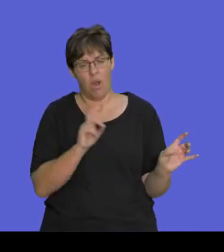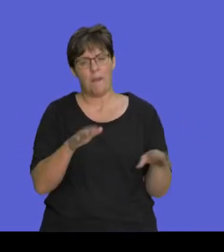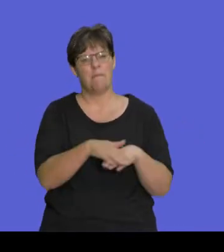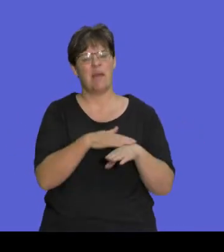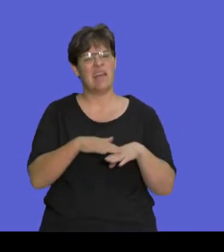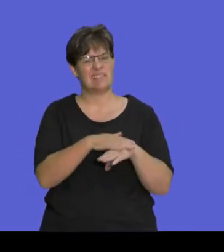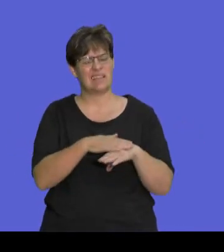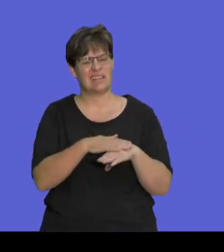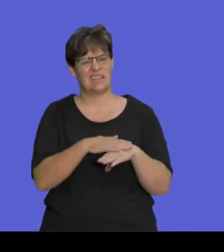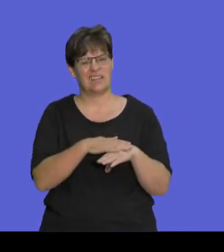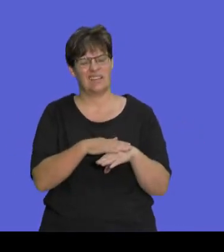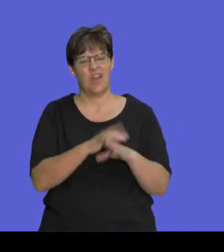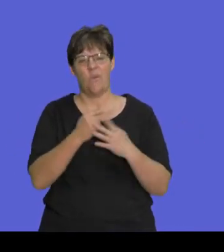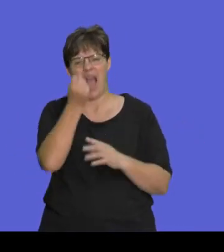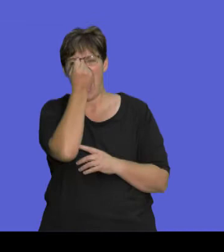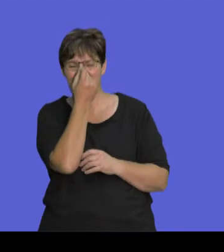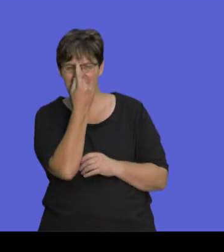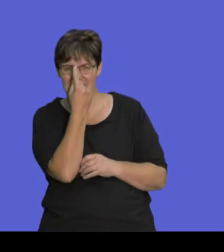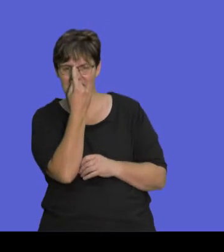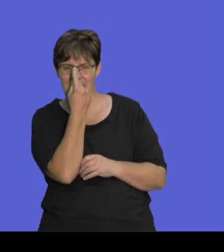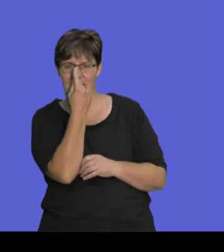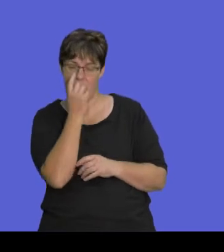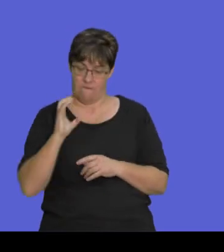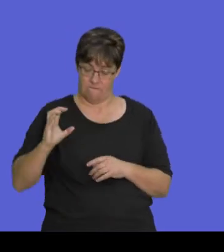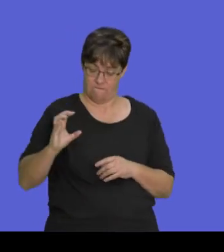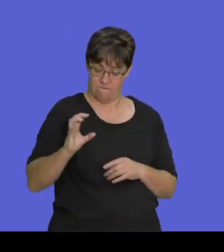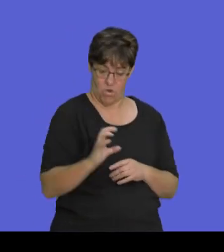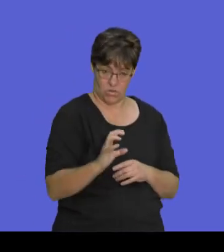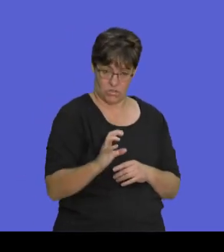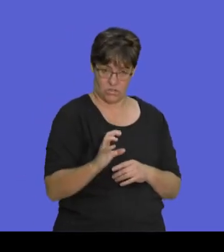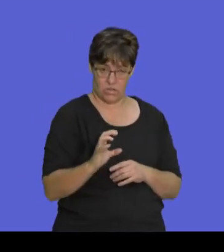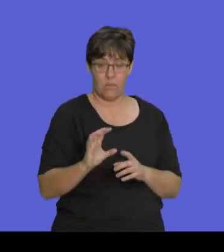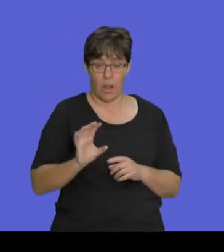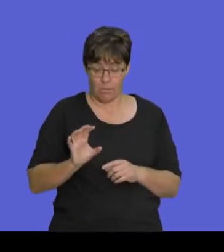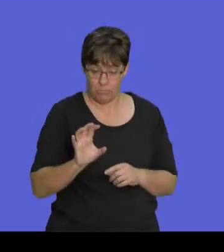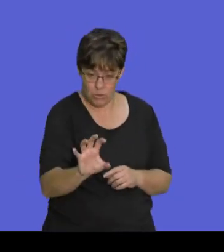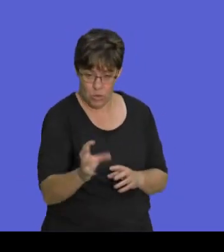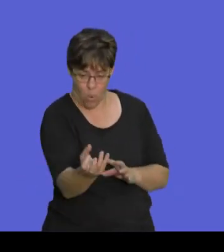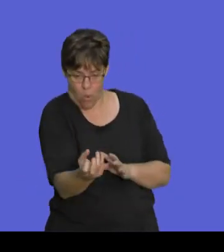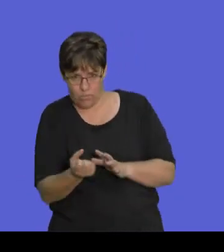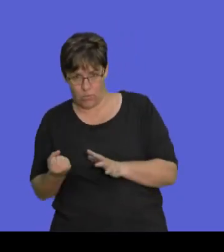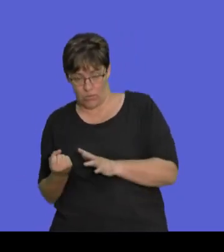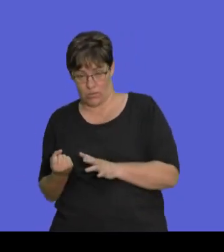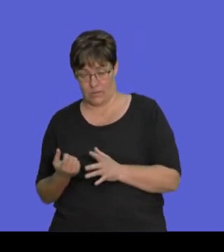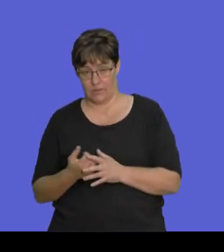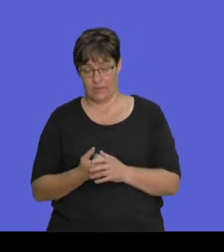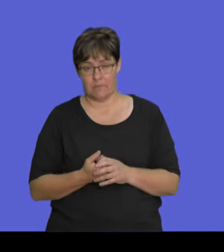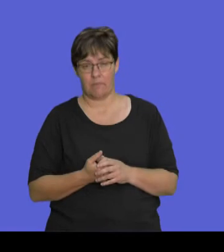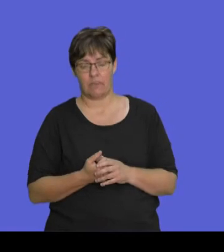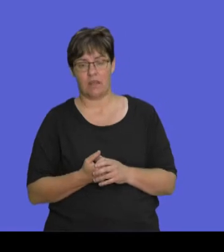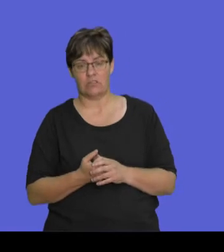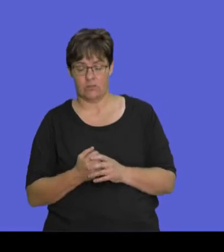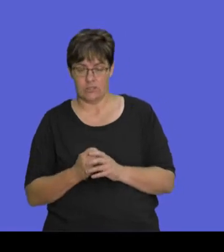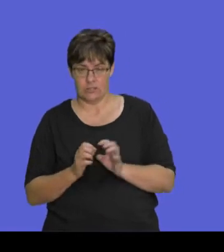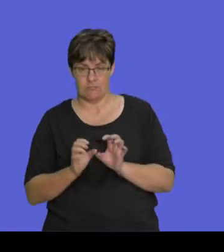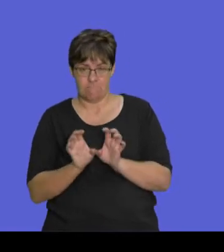force essentially is a push or a pull, right? So the force that exists between these 2 is actually